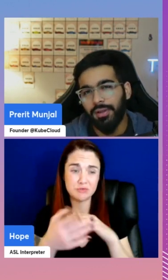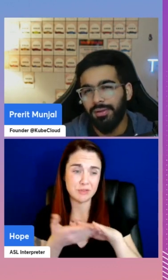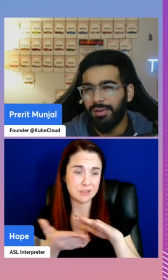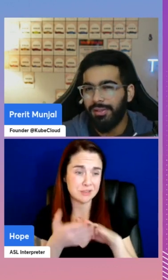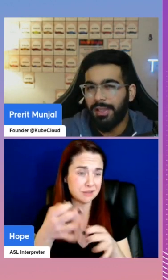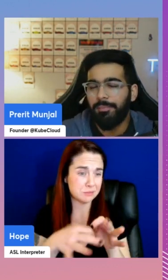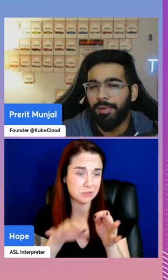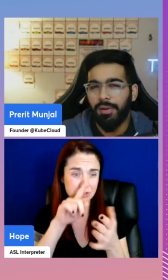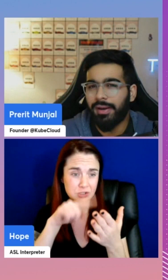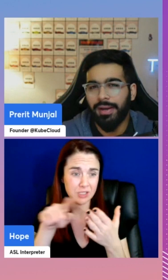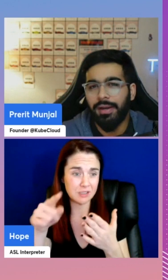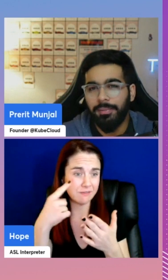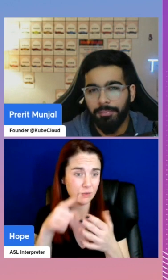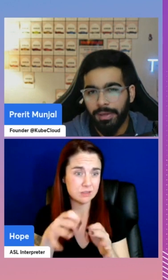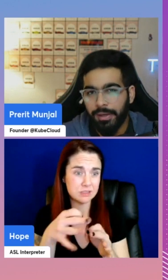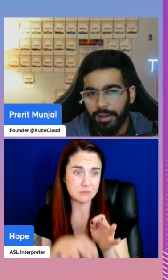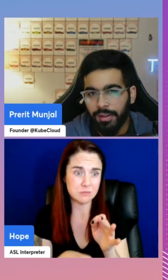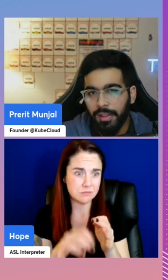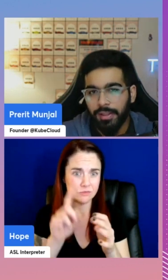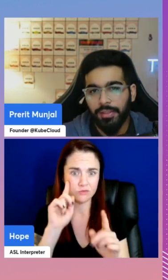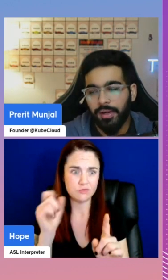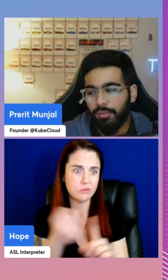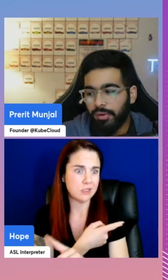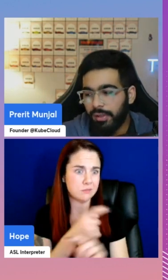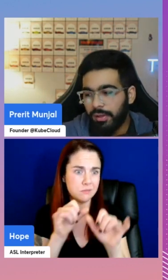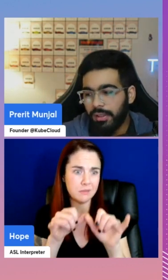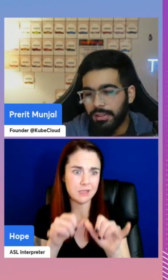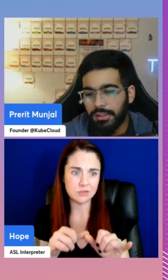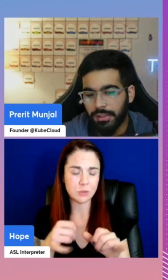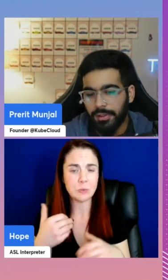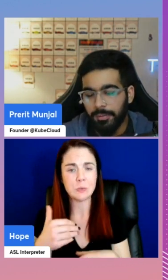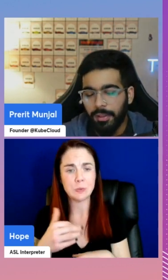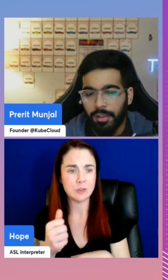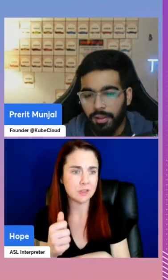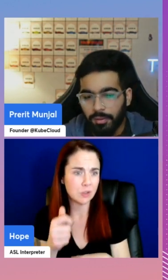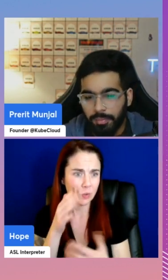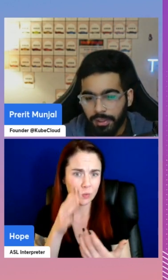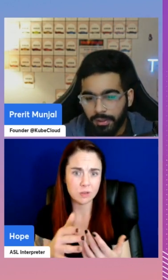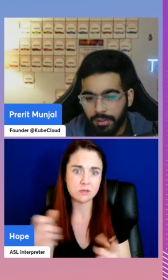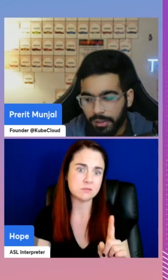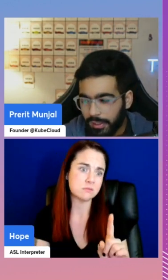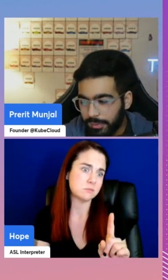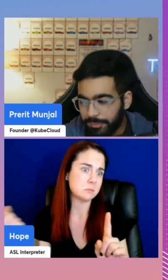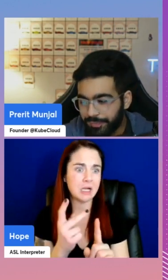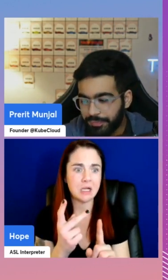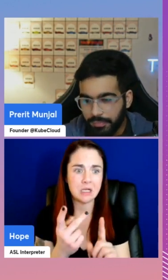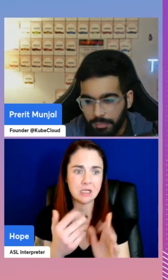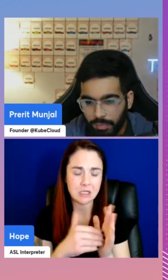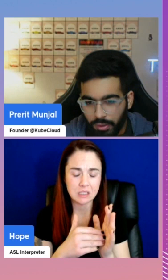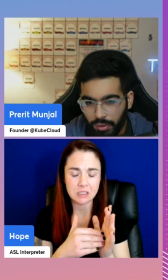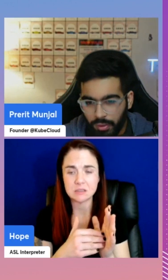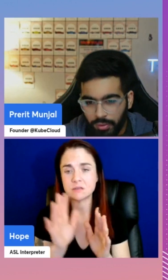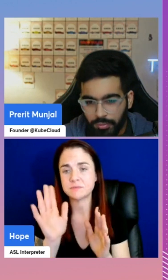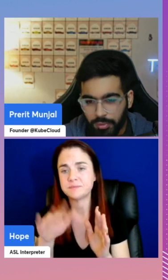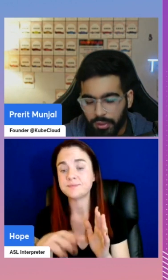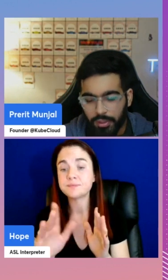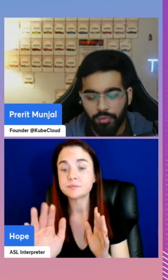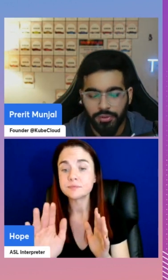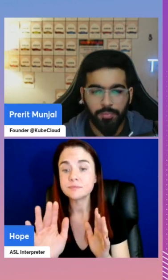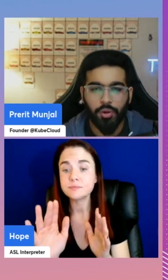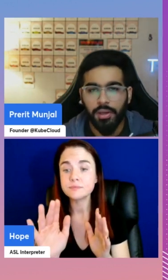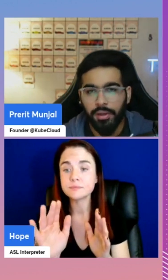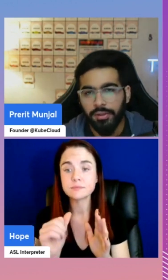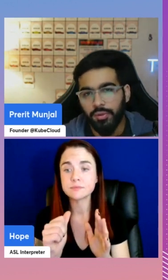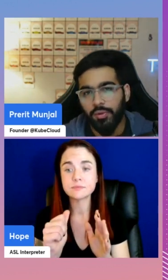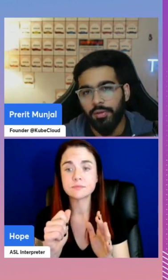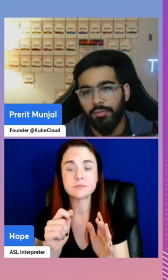for a random metric that would return us the thing. But again, it